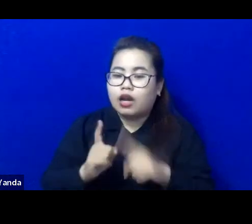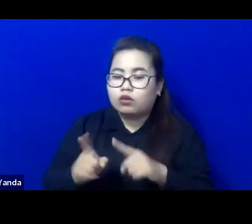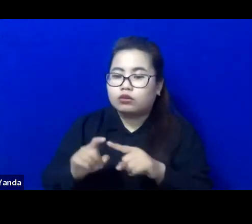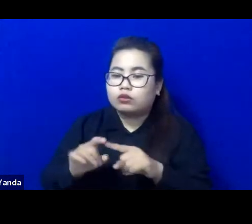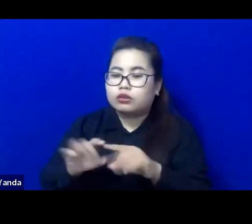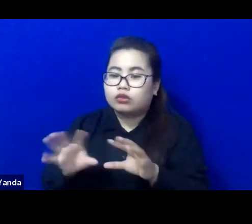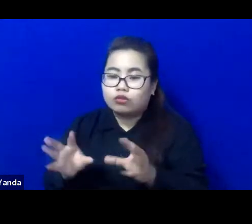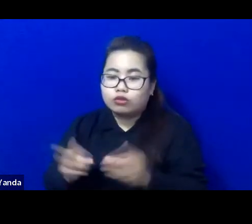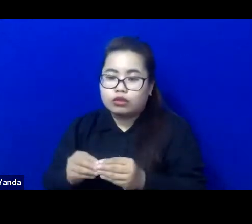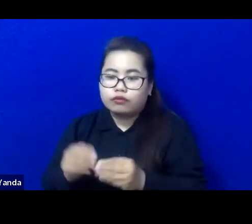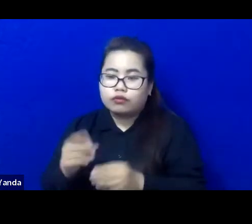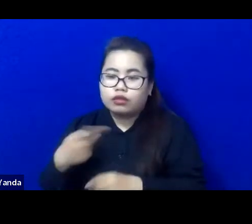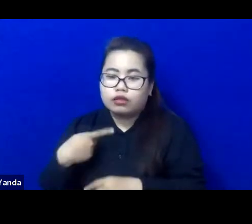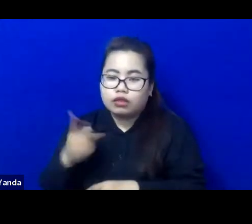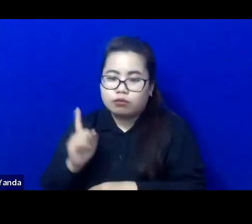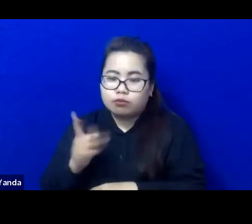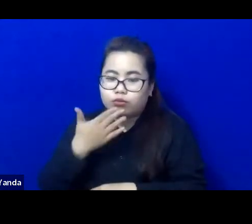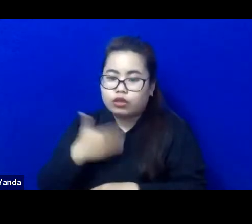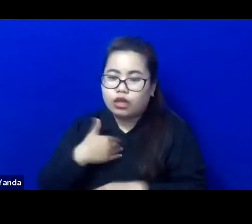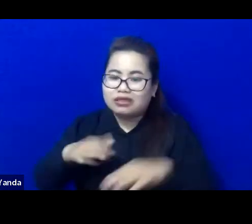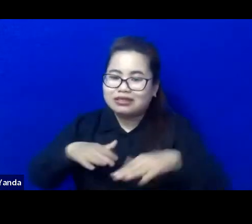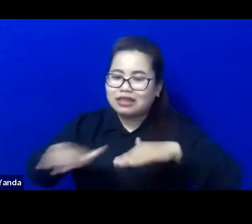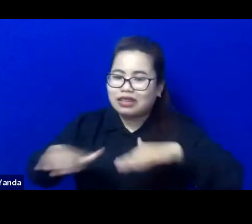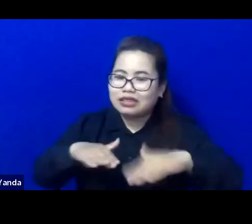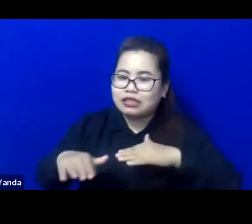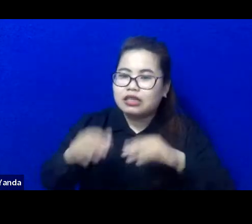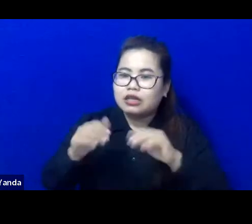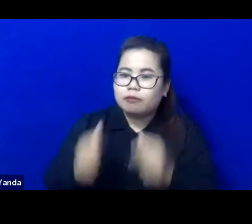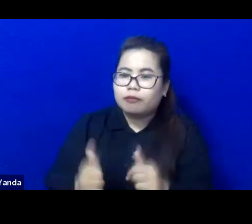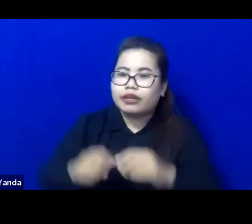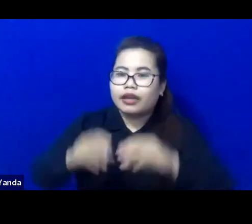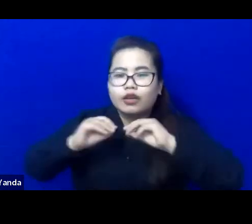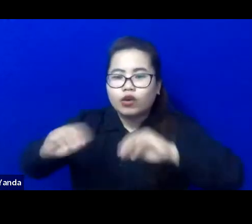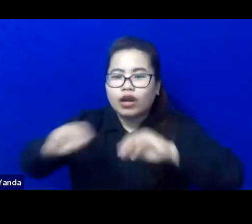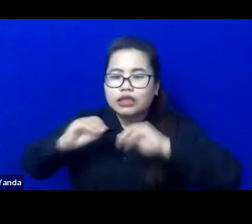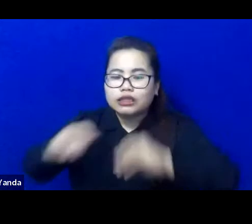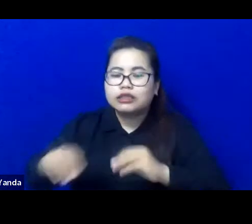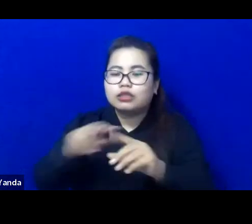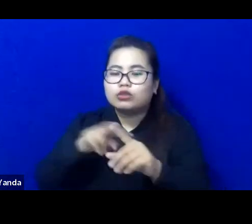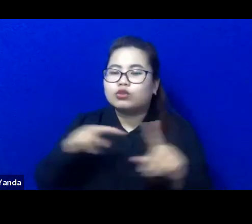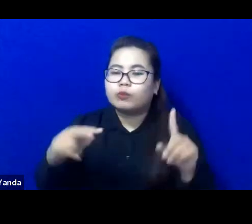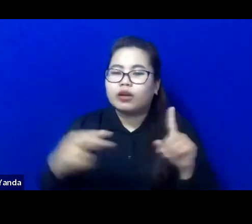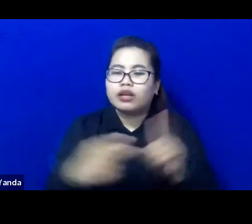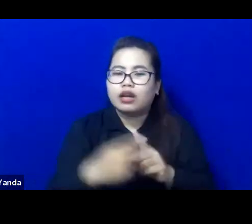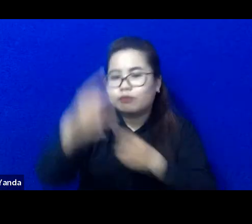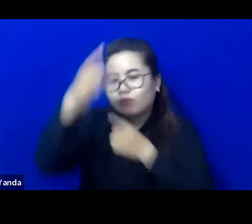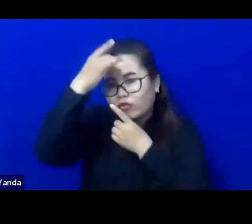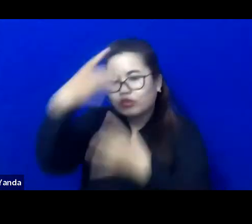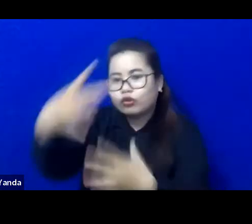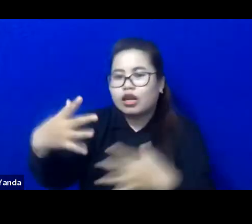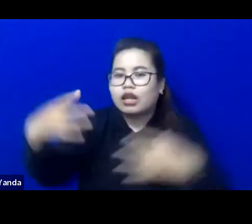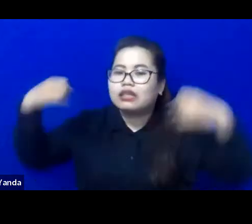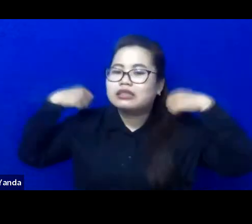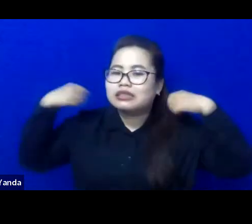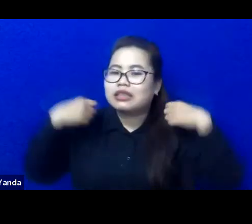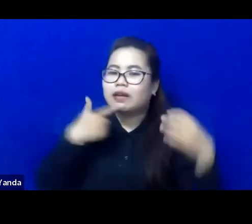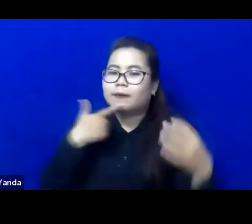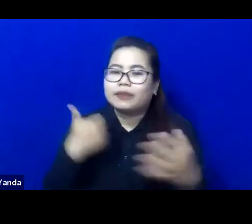Education in terms of a health professional point of view is essential, and so that the right messages can get out there.